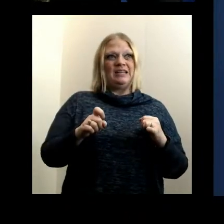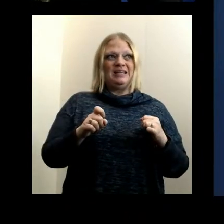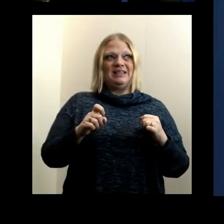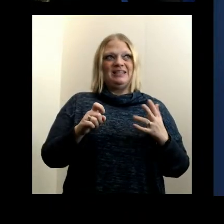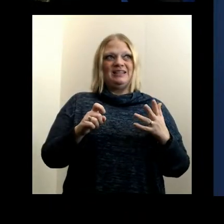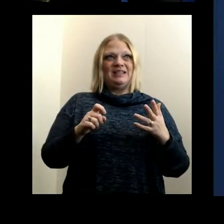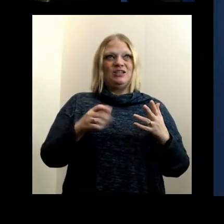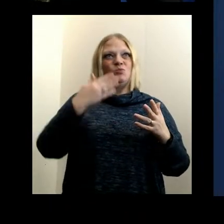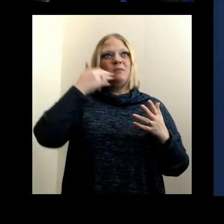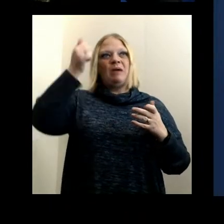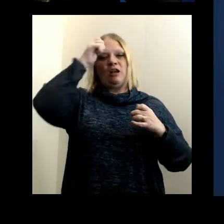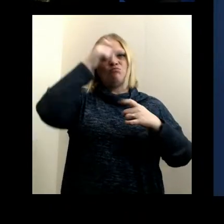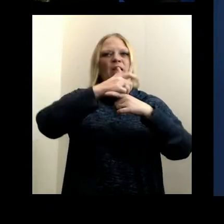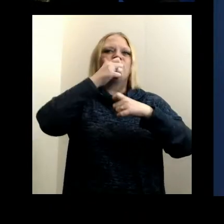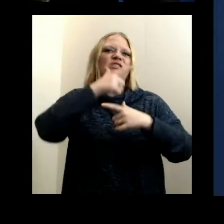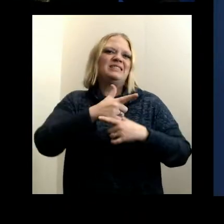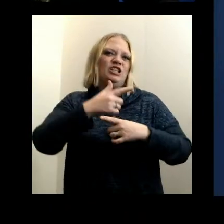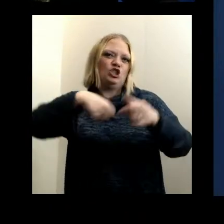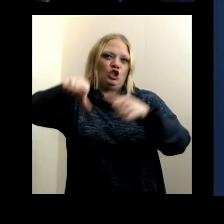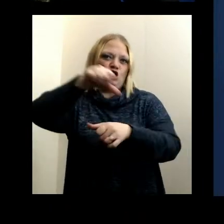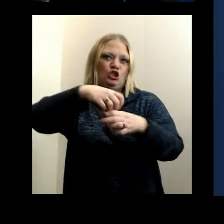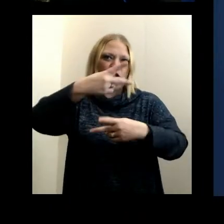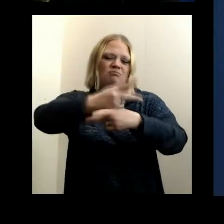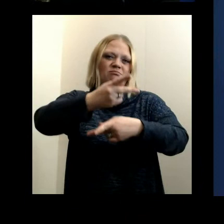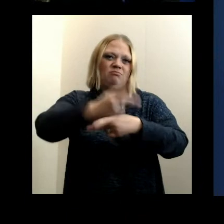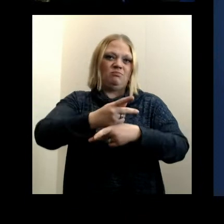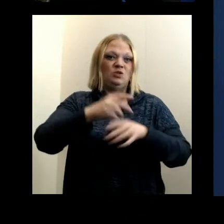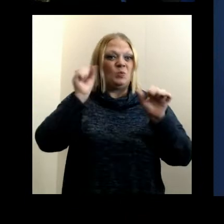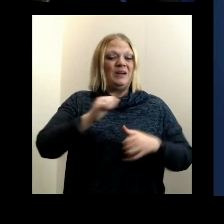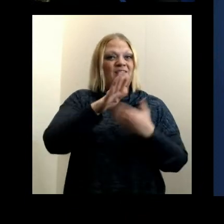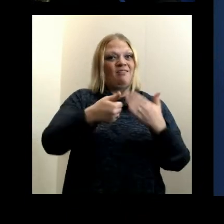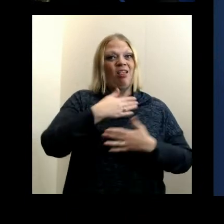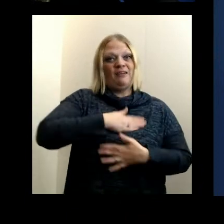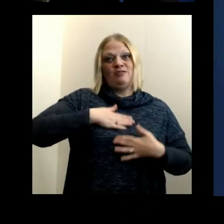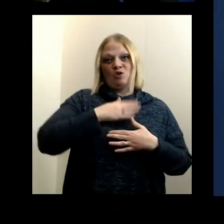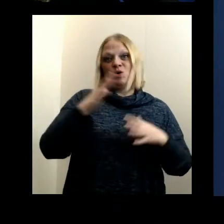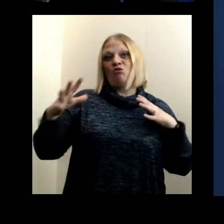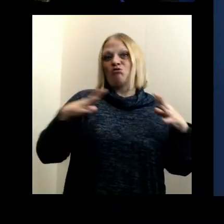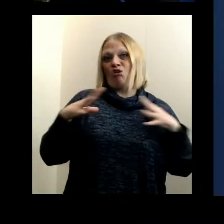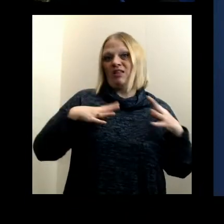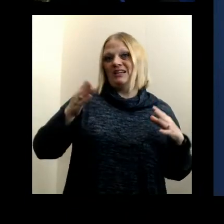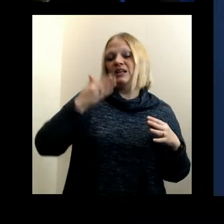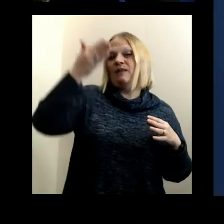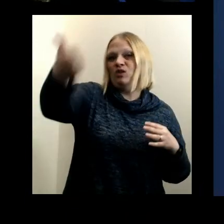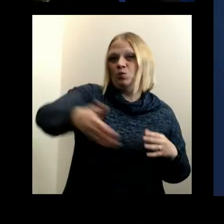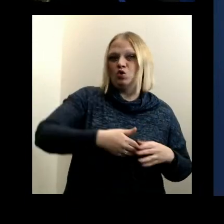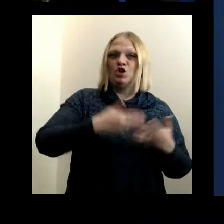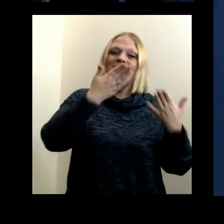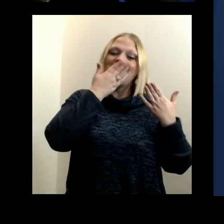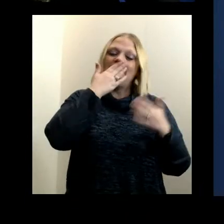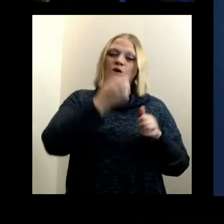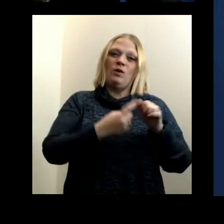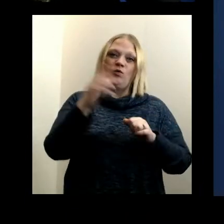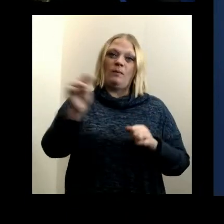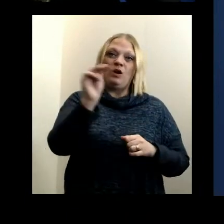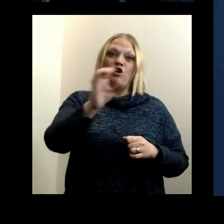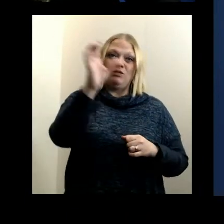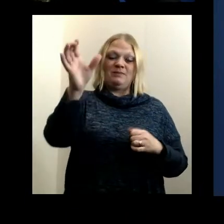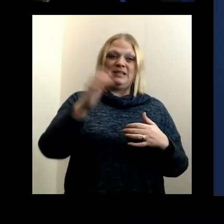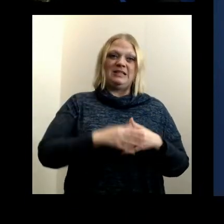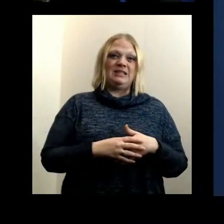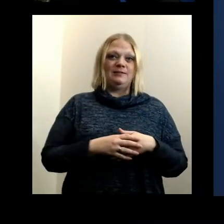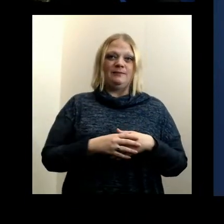better brothers and sisters keepers so that we can all enjoy these holidays in the future. Thank you, everyone. Merry Christmas,